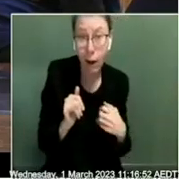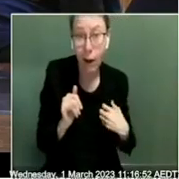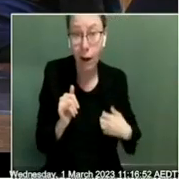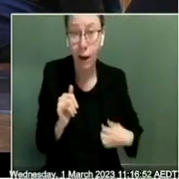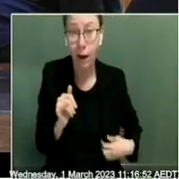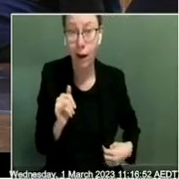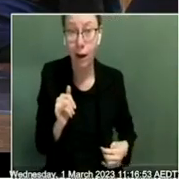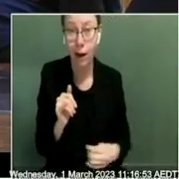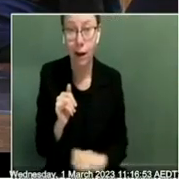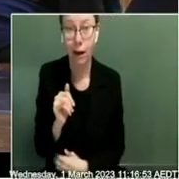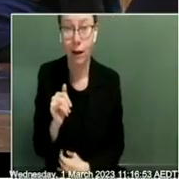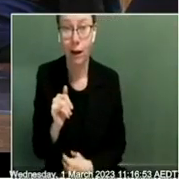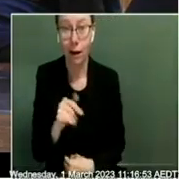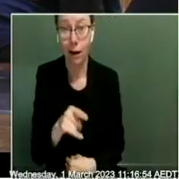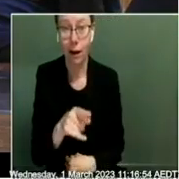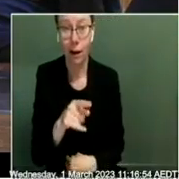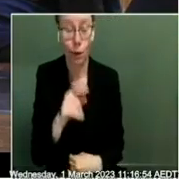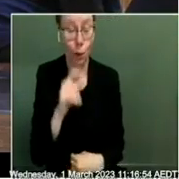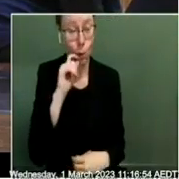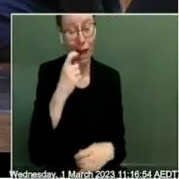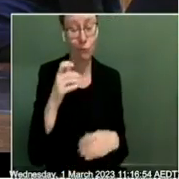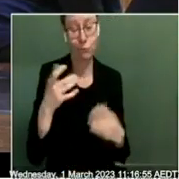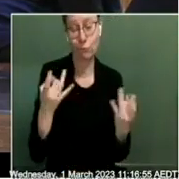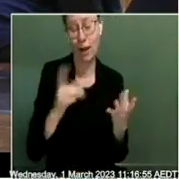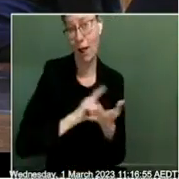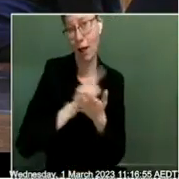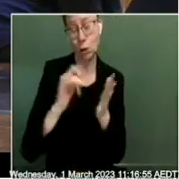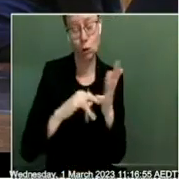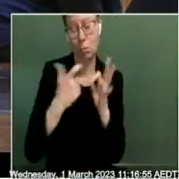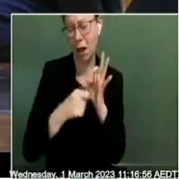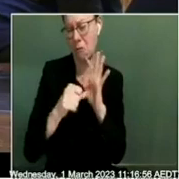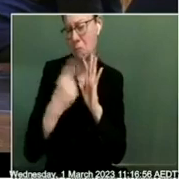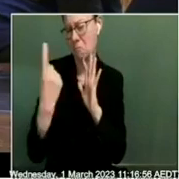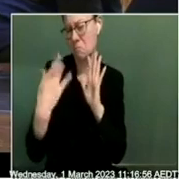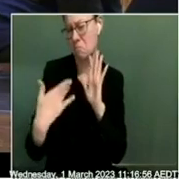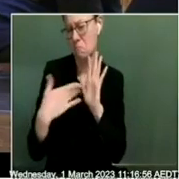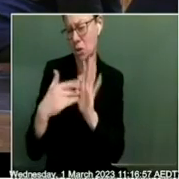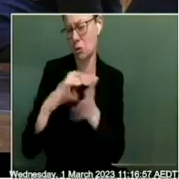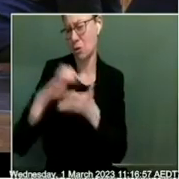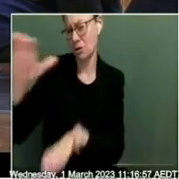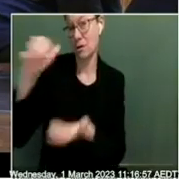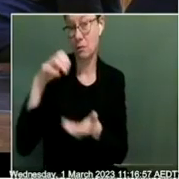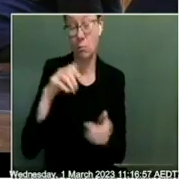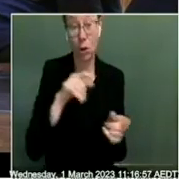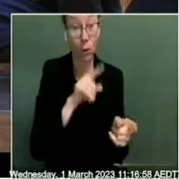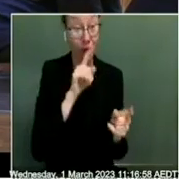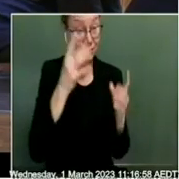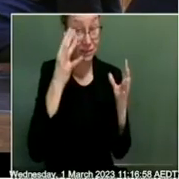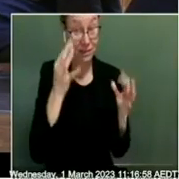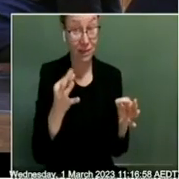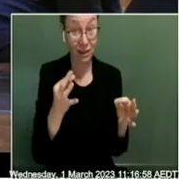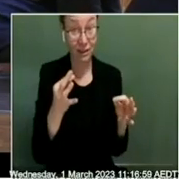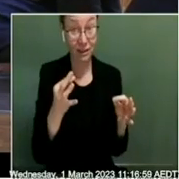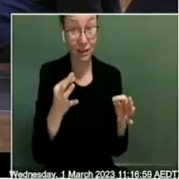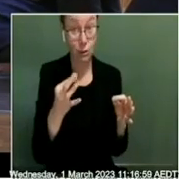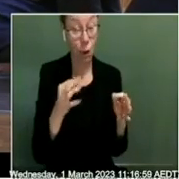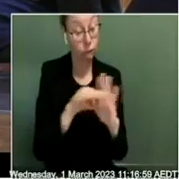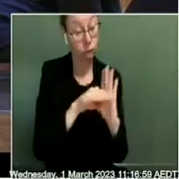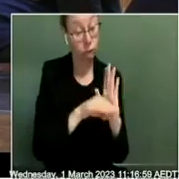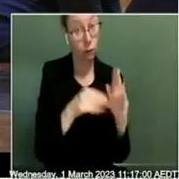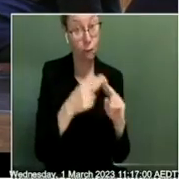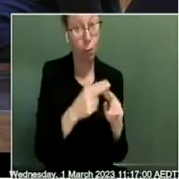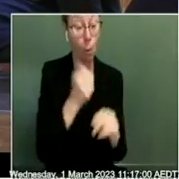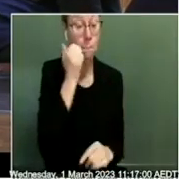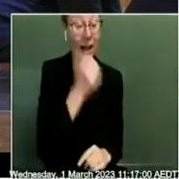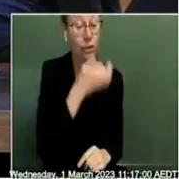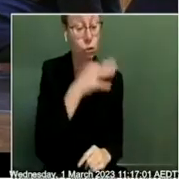everything else, but you can't make a decision. All your procedures for black kids are there and remove them, but here in terms of righting